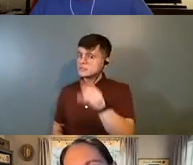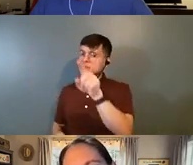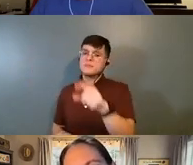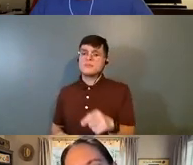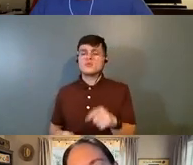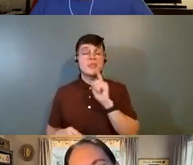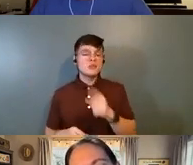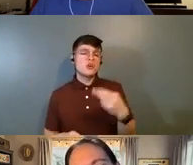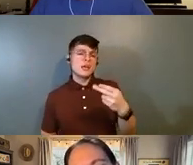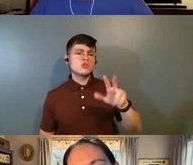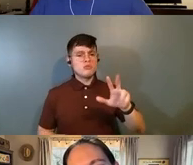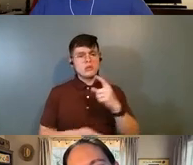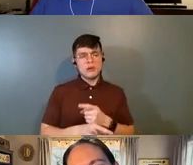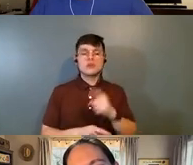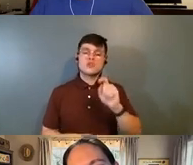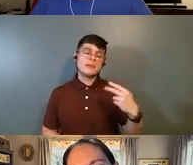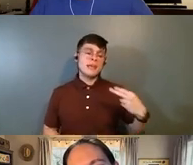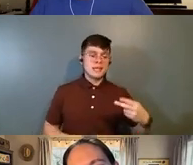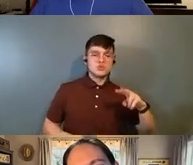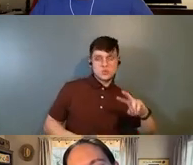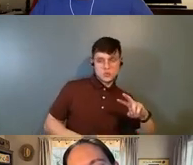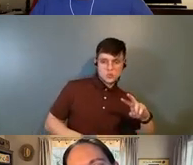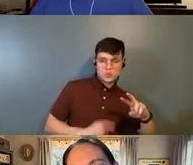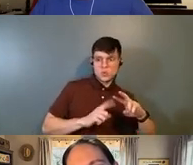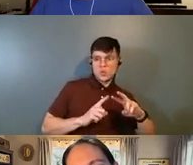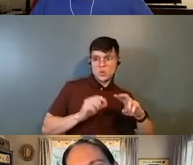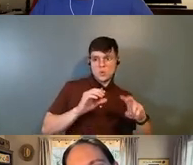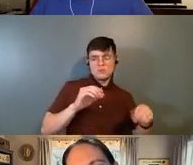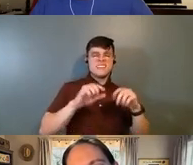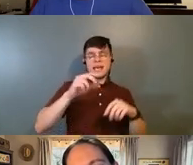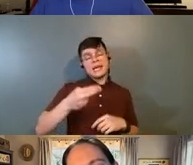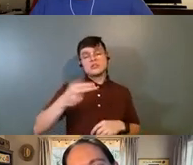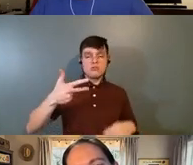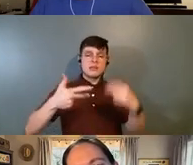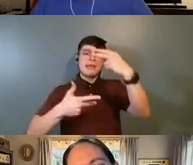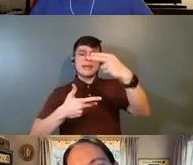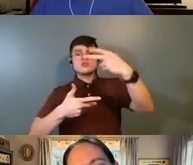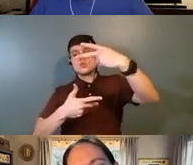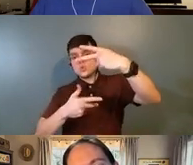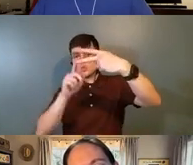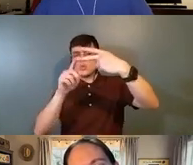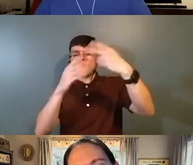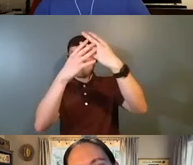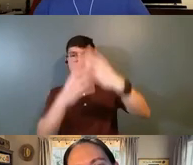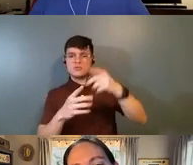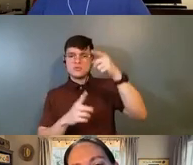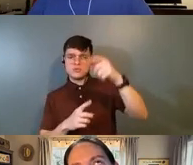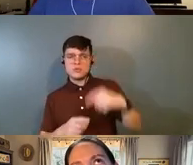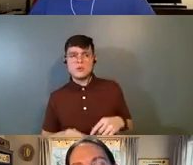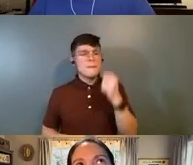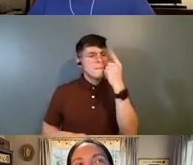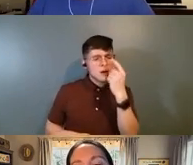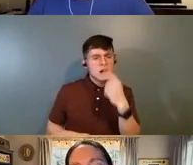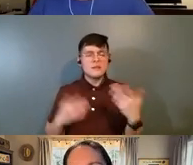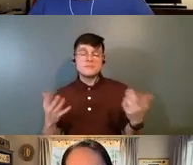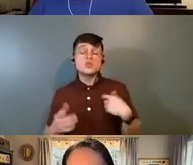are all H3s. There should be an H2 above them that's like filters, right? And then, but